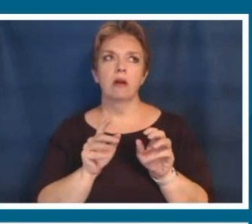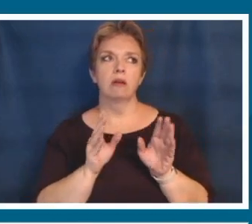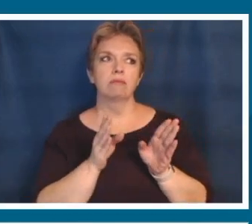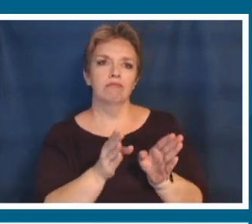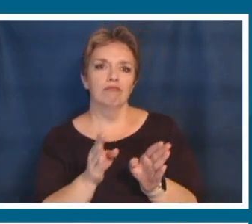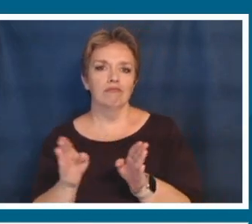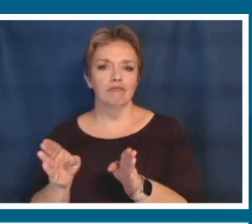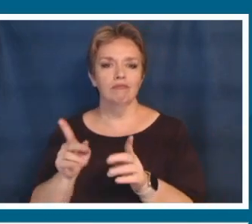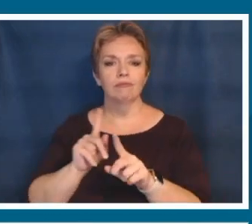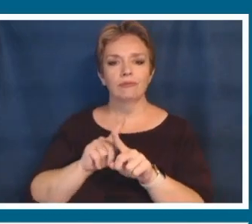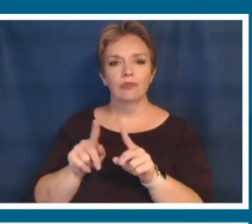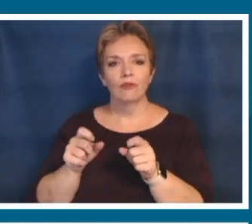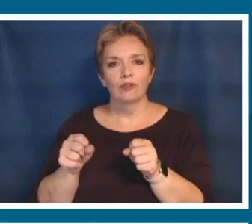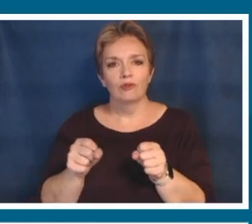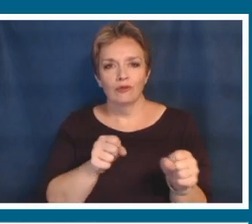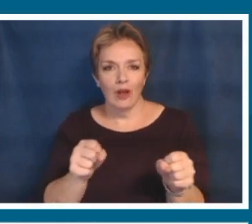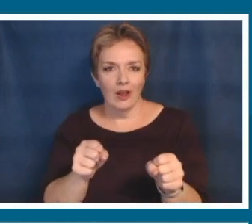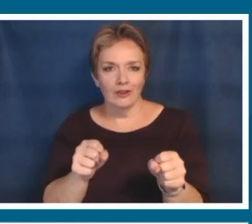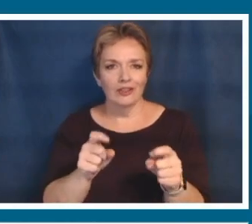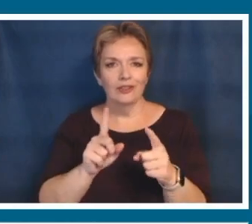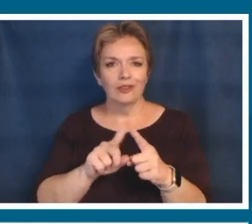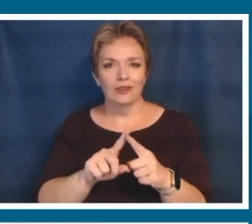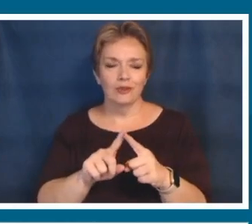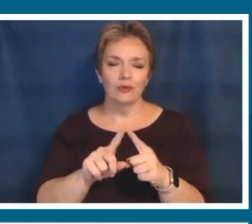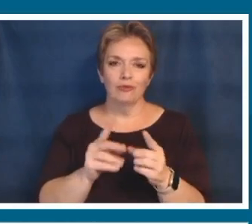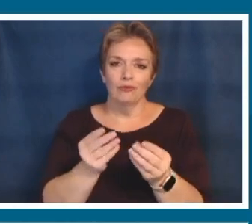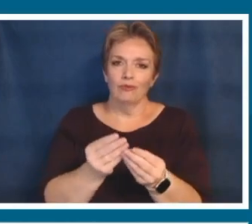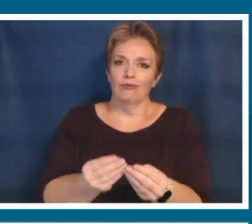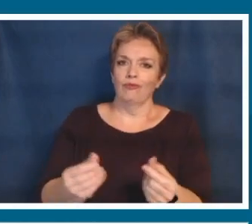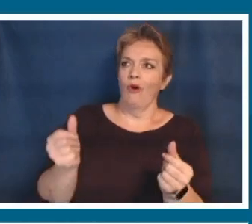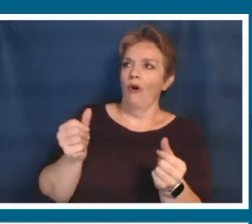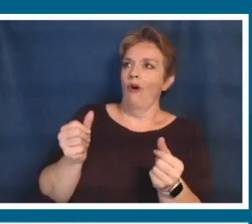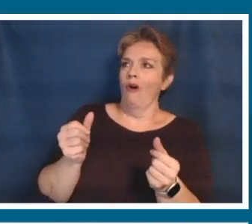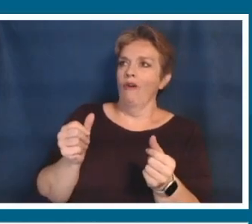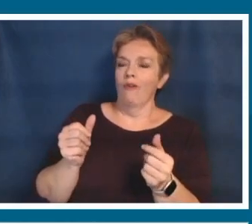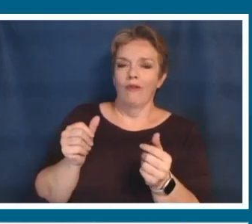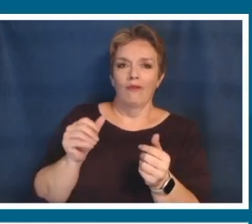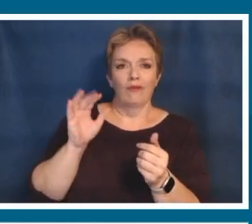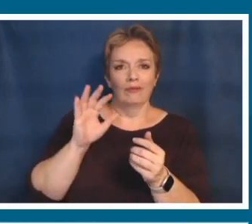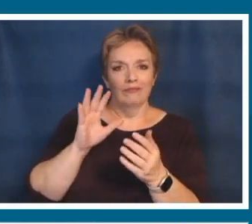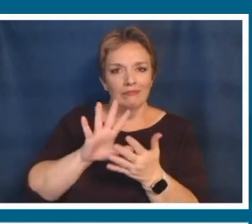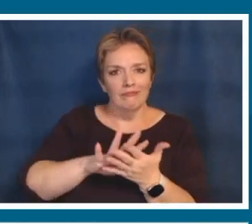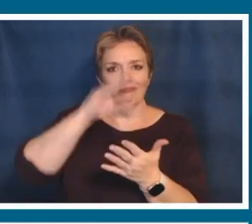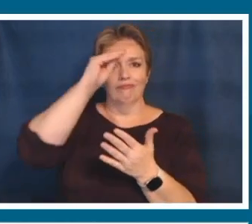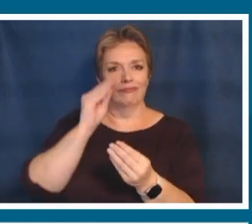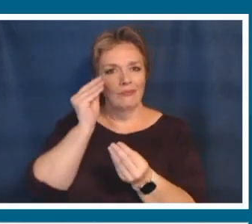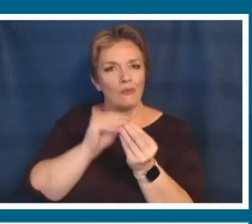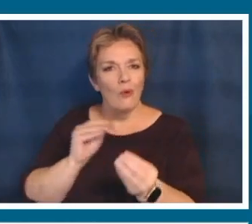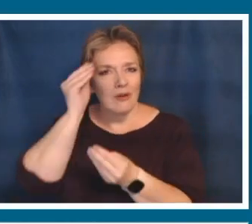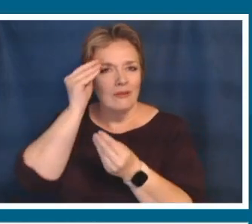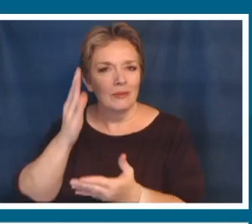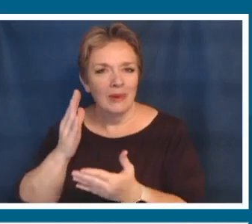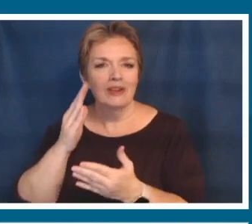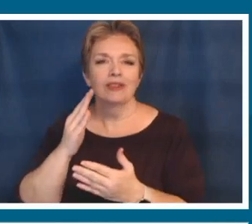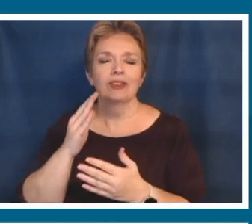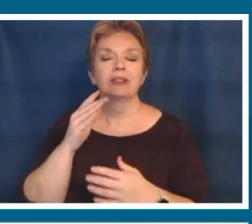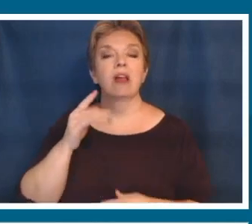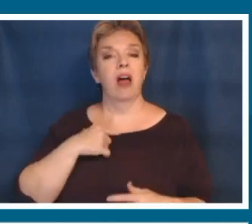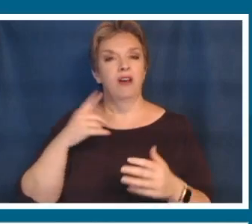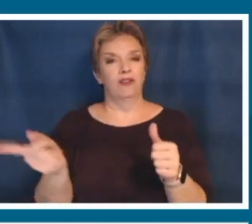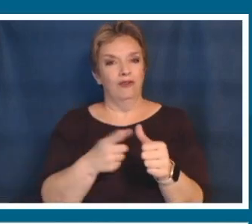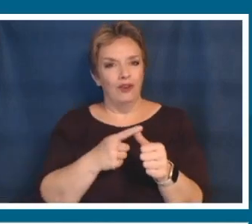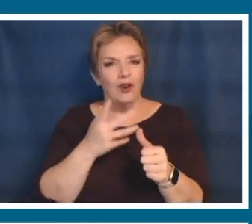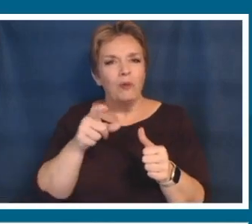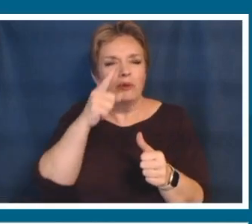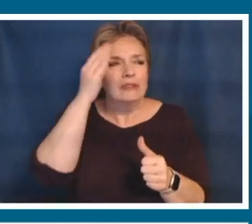on the call would just sort of think about it from what makes the perfect primary source connection or combination rather, that's where we're going to start our